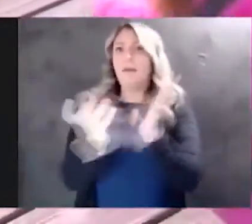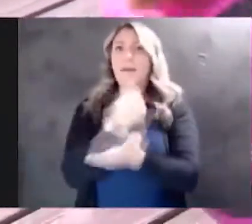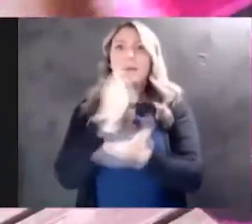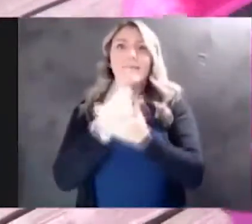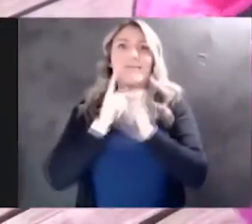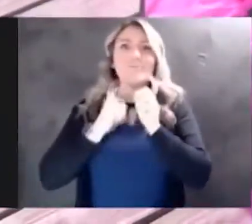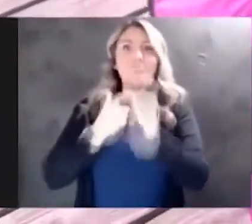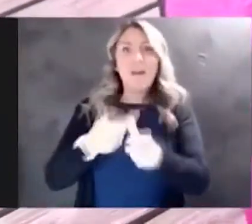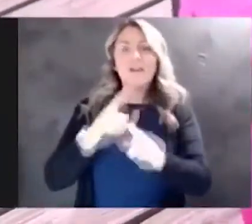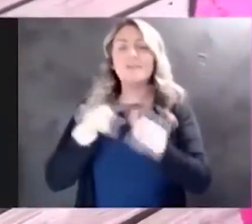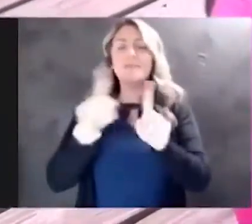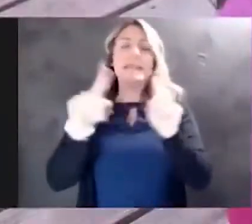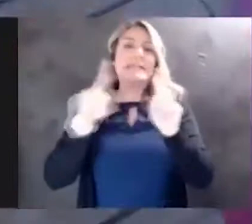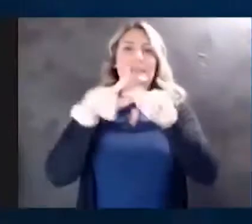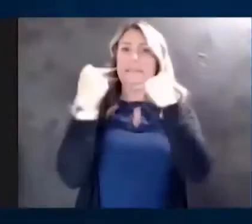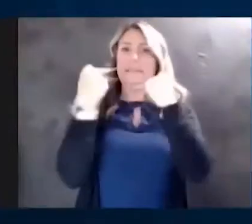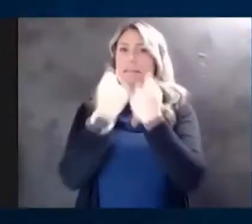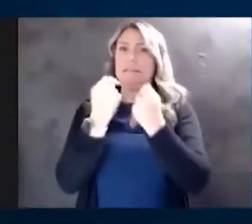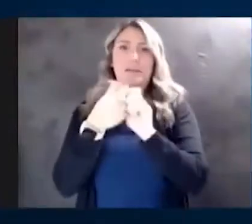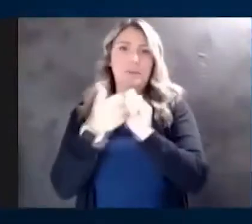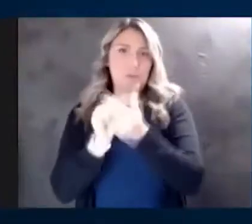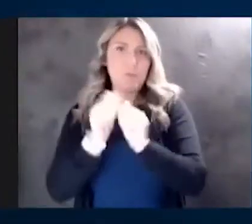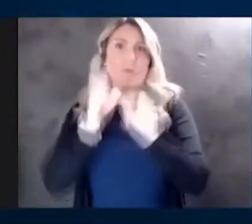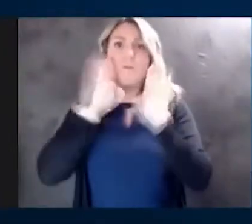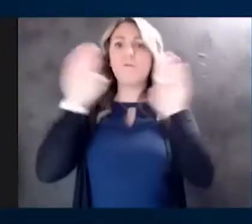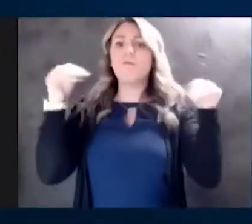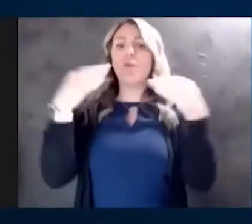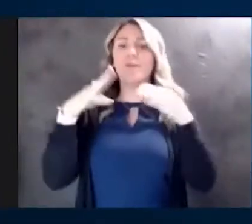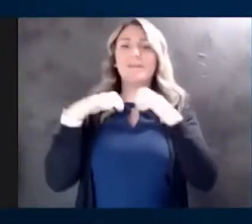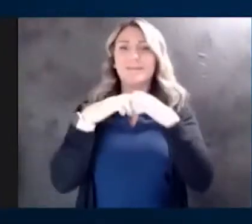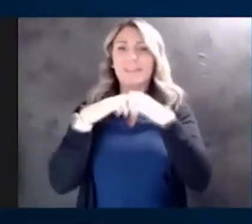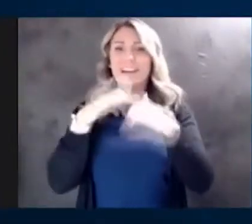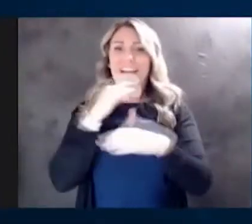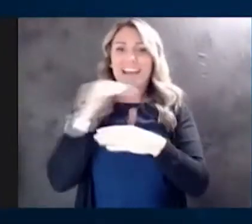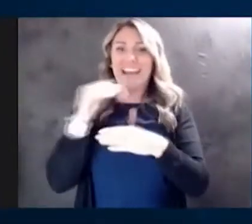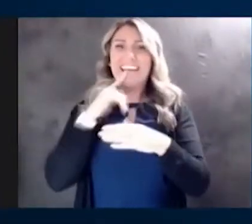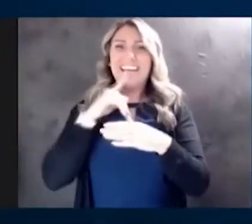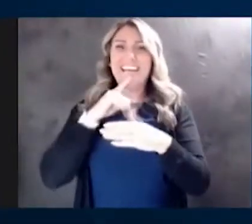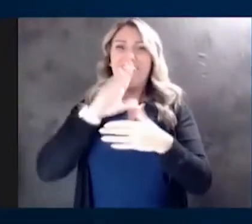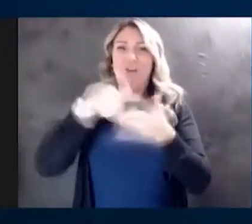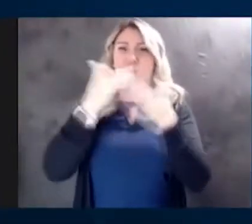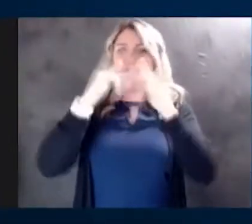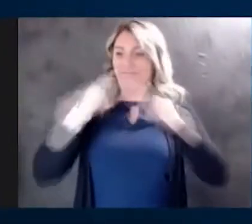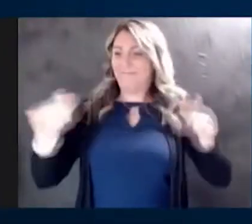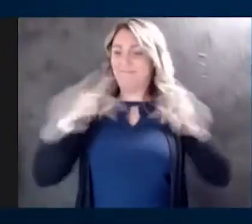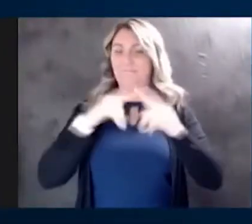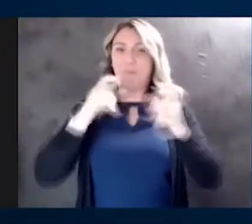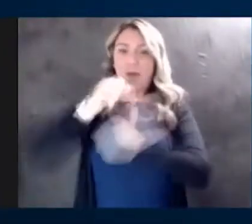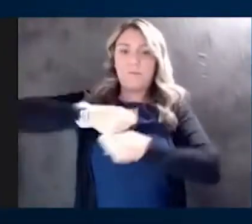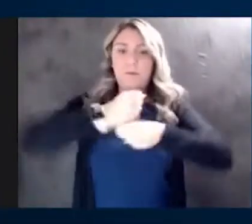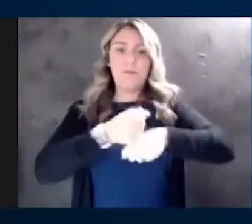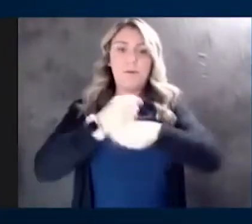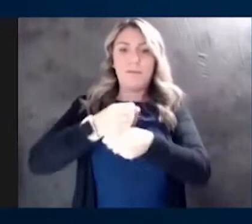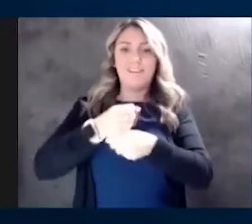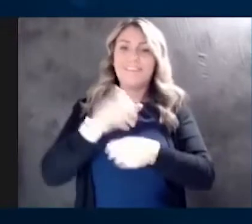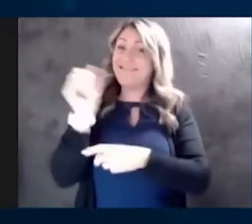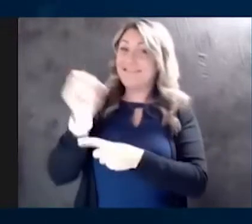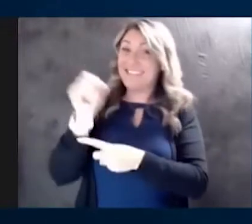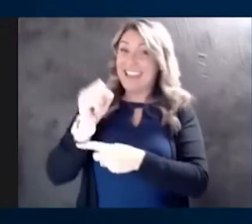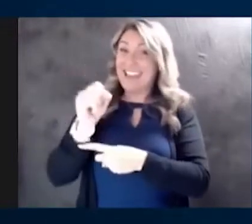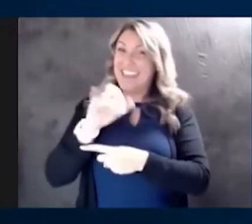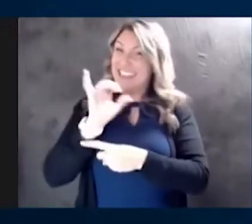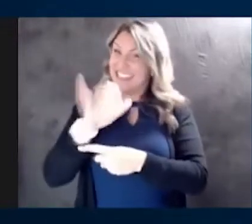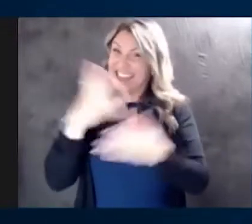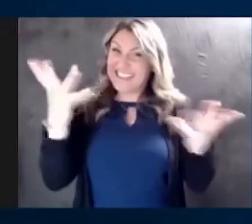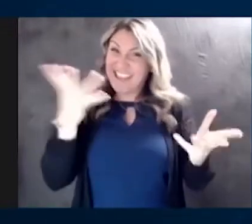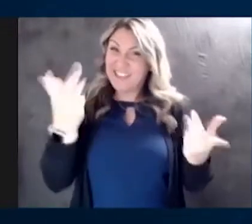much a team sport that focuses on togetherness and synchronicity and just, yes, that's